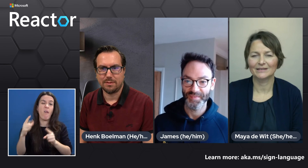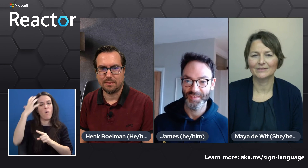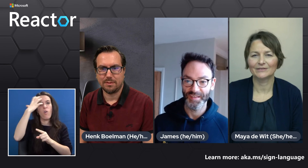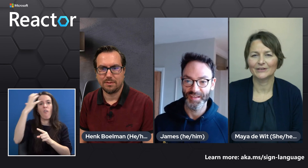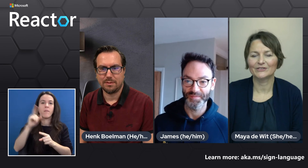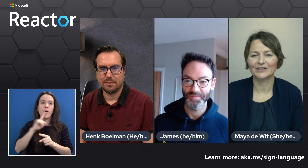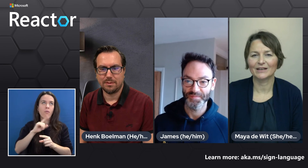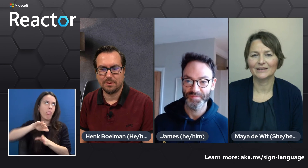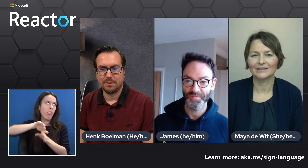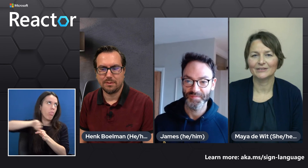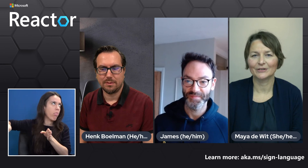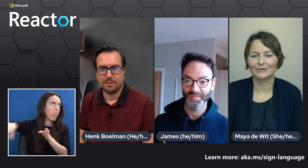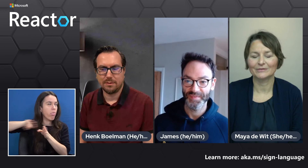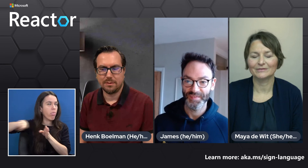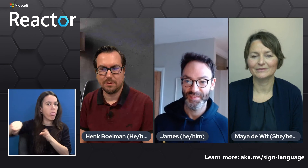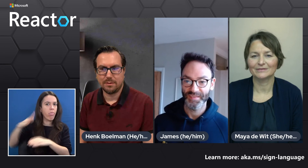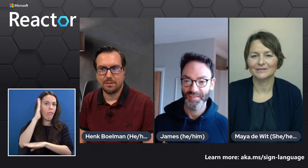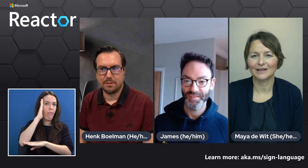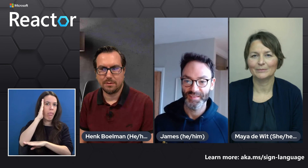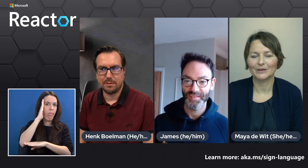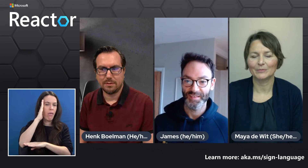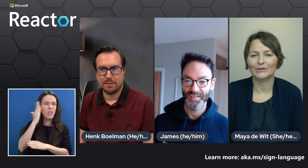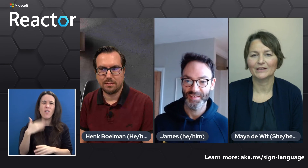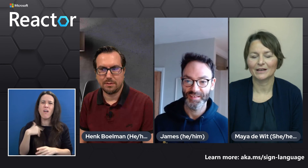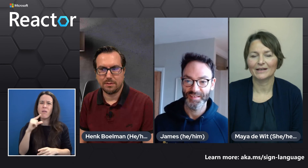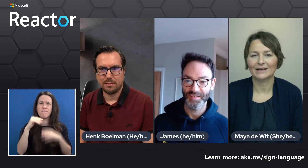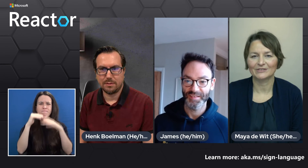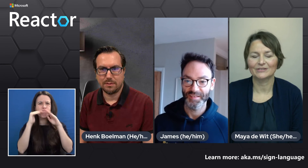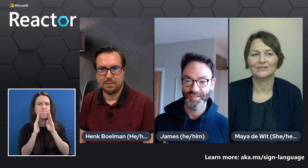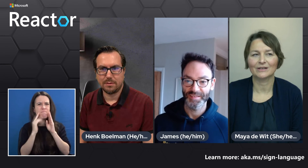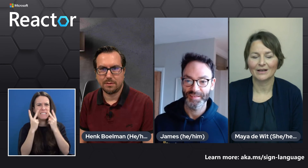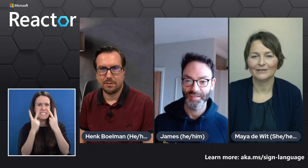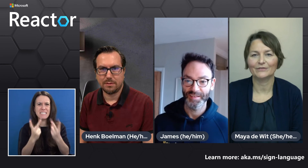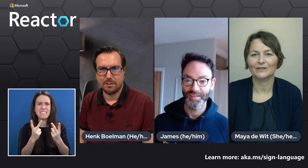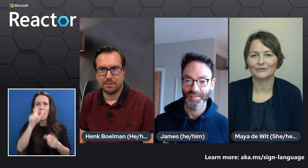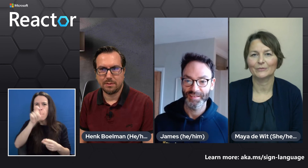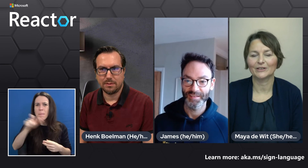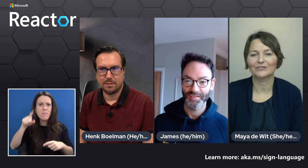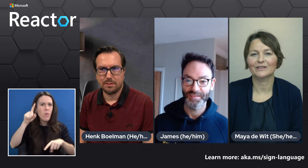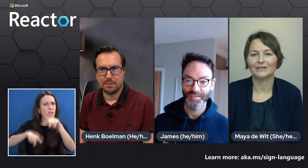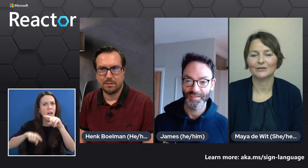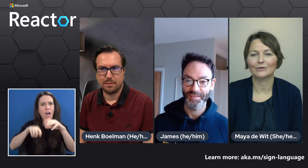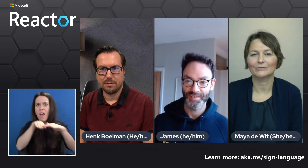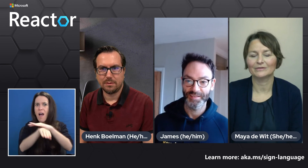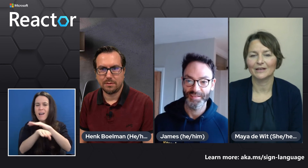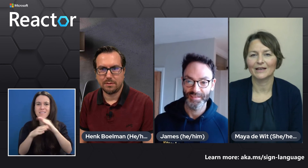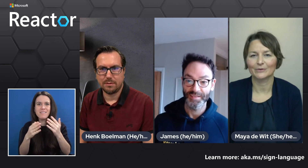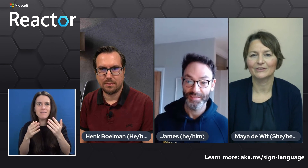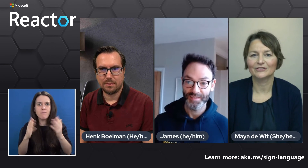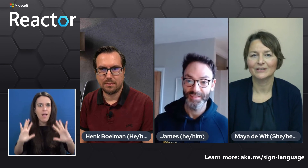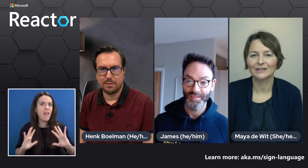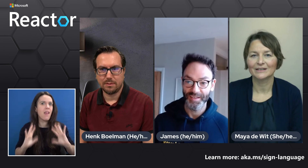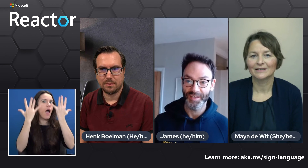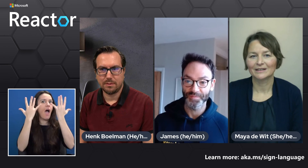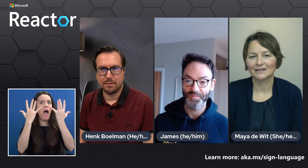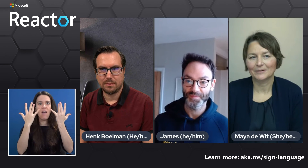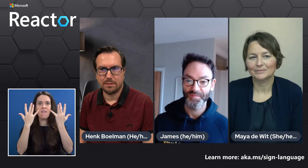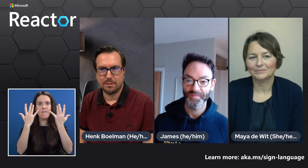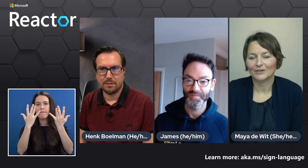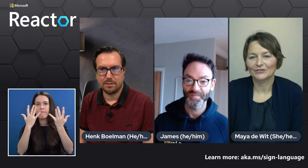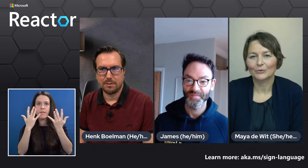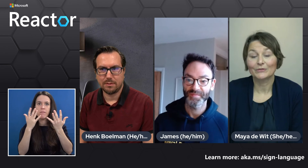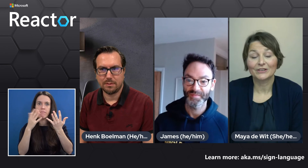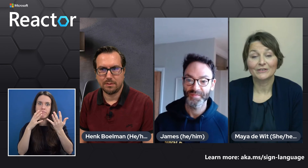sad. Very sad that, you know, that people cannot access live information in their own language.